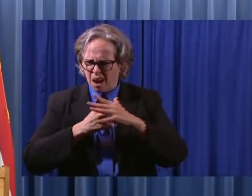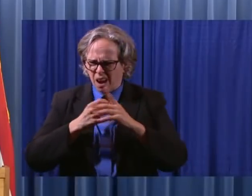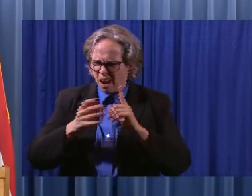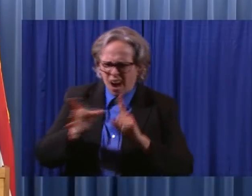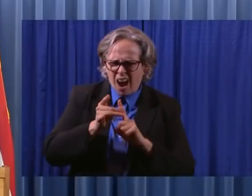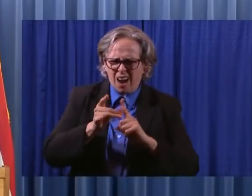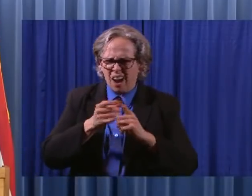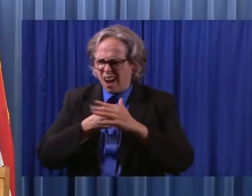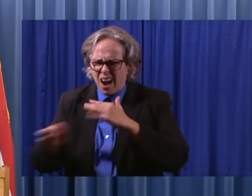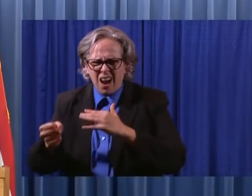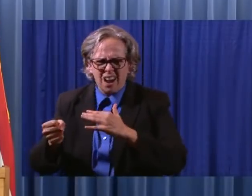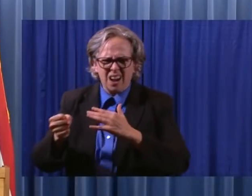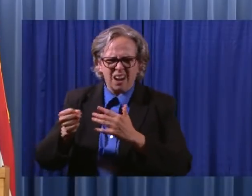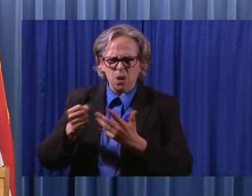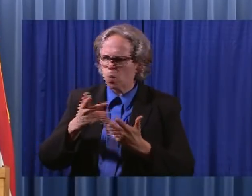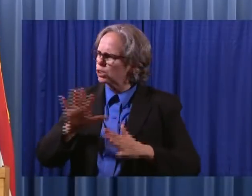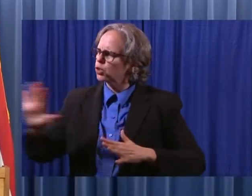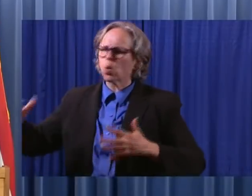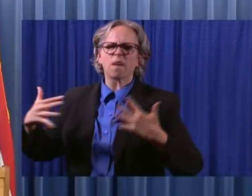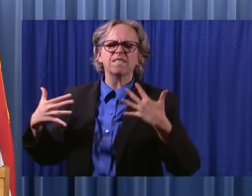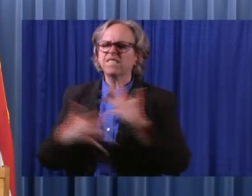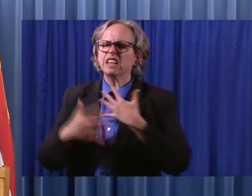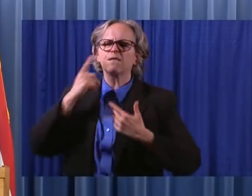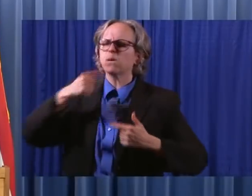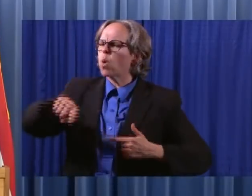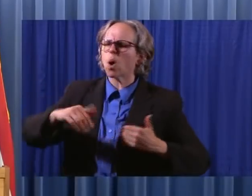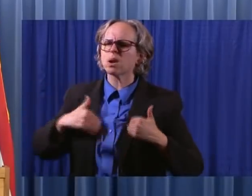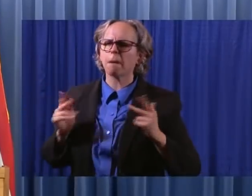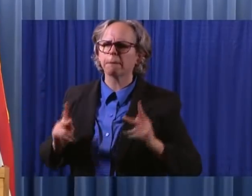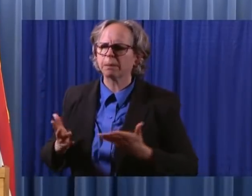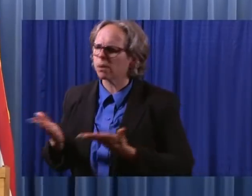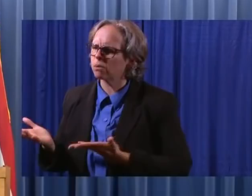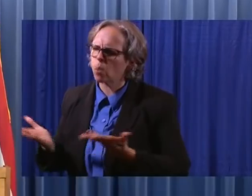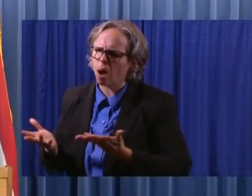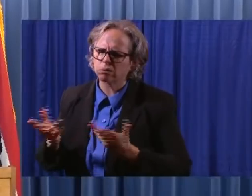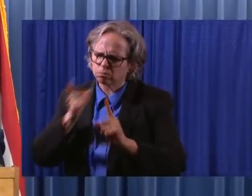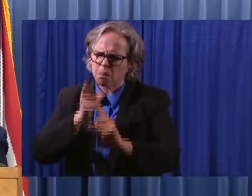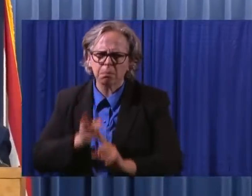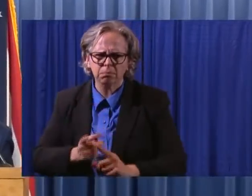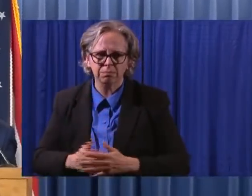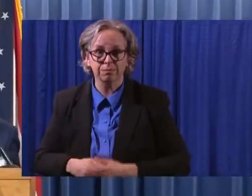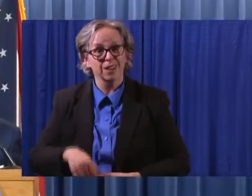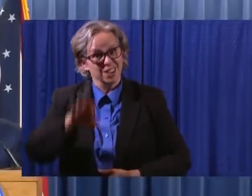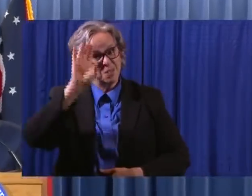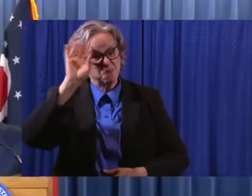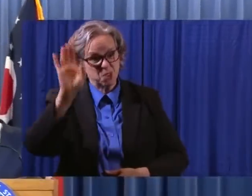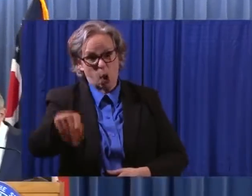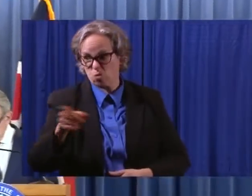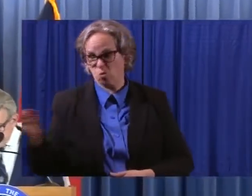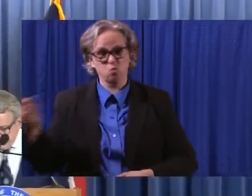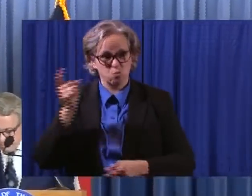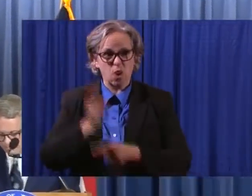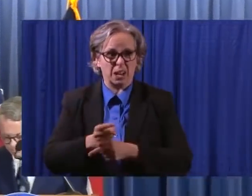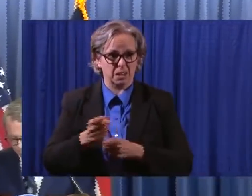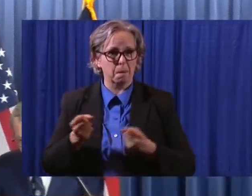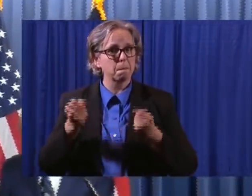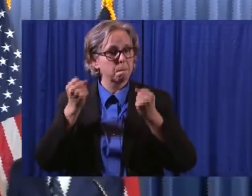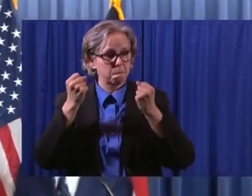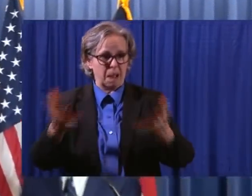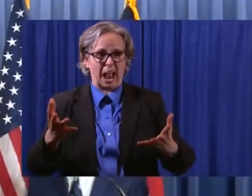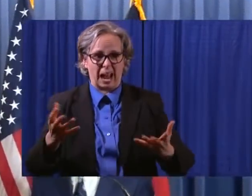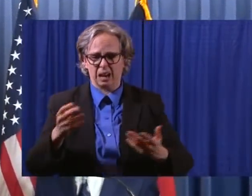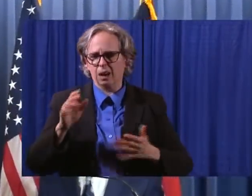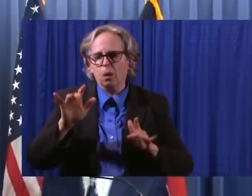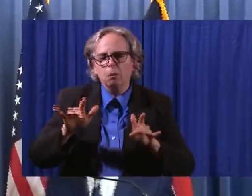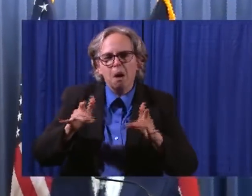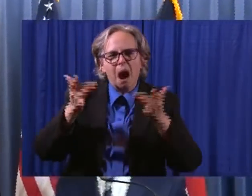COVID-19? You know, a number of people with COVID-19, particularly younger, are going to have milder disease or even asymptomatic